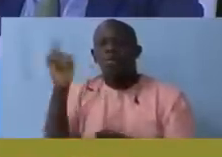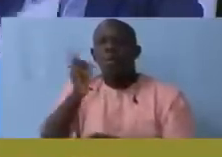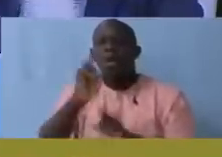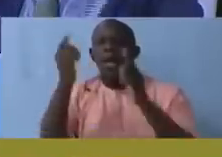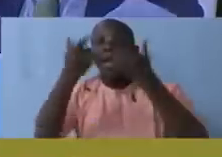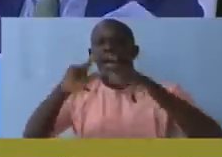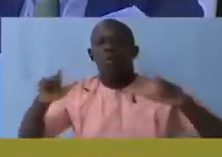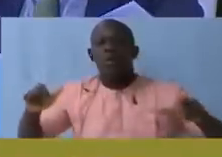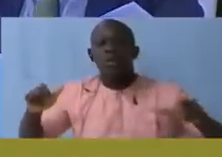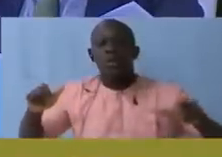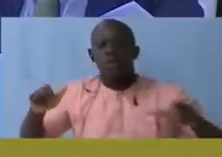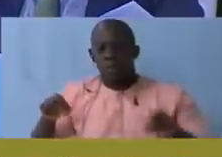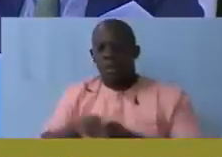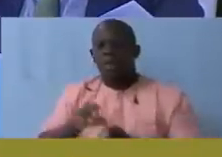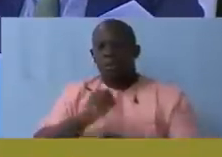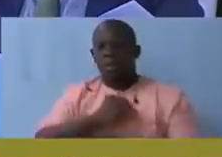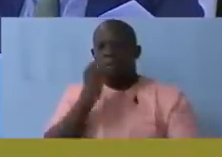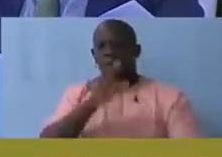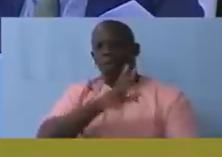Well, in